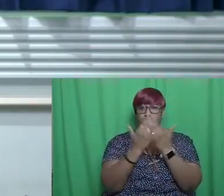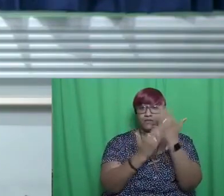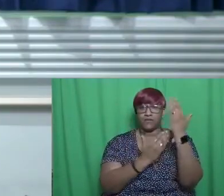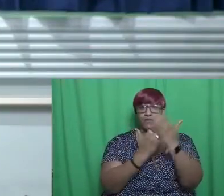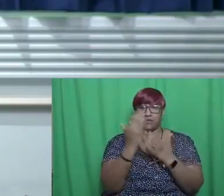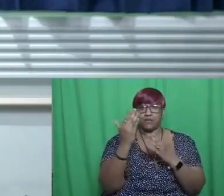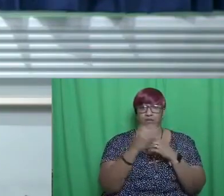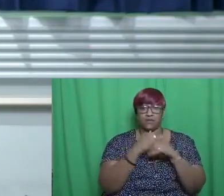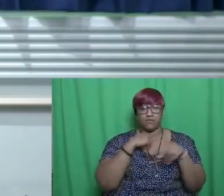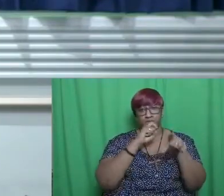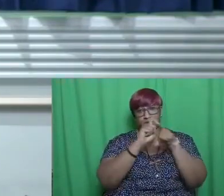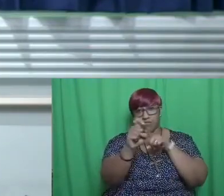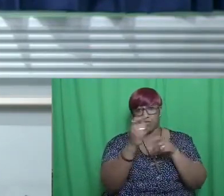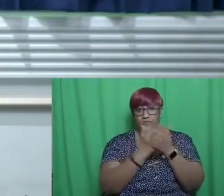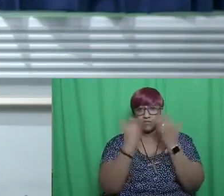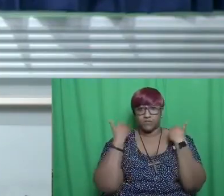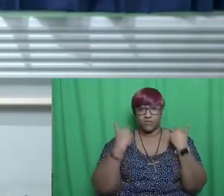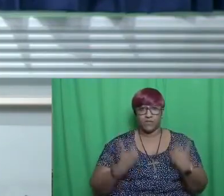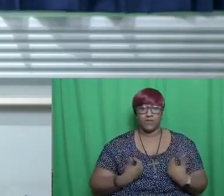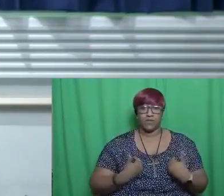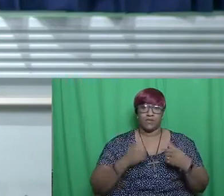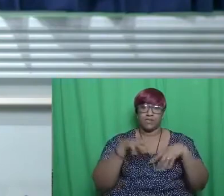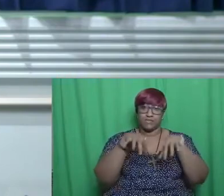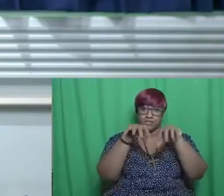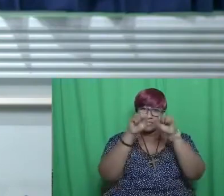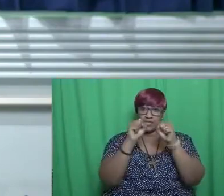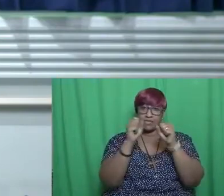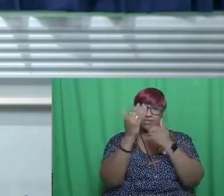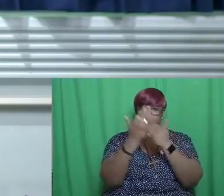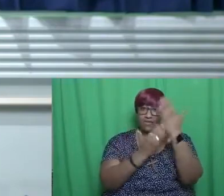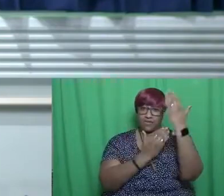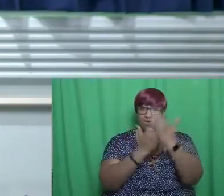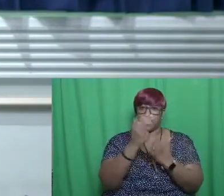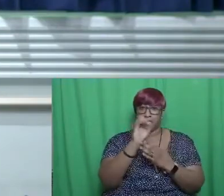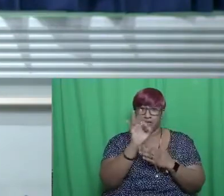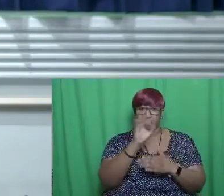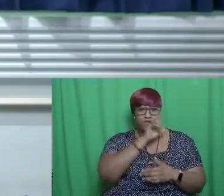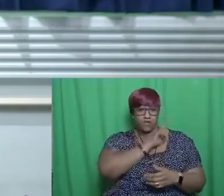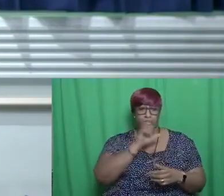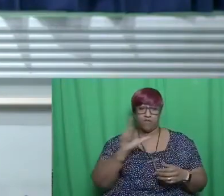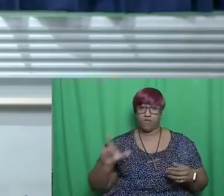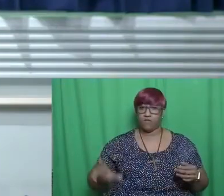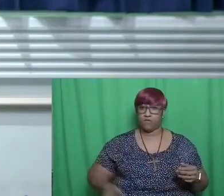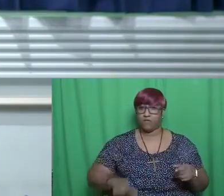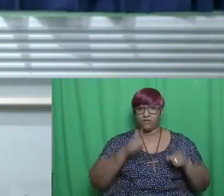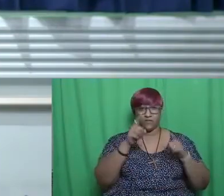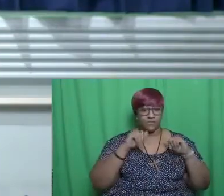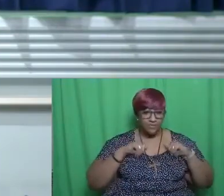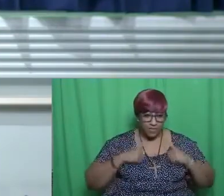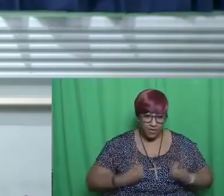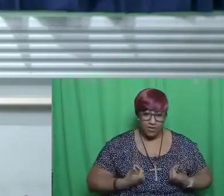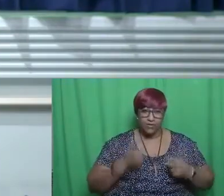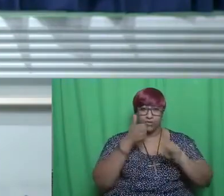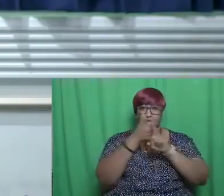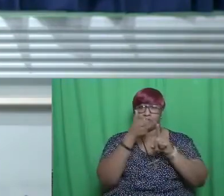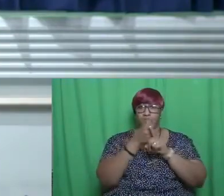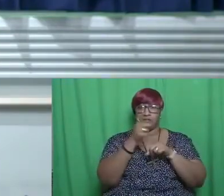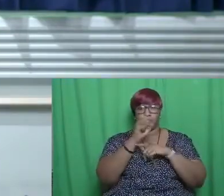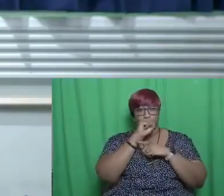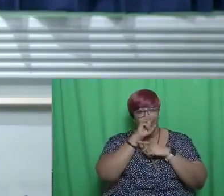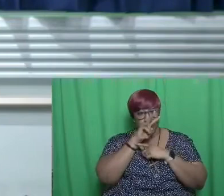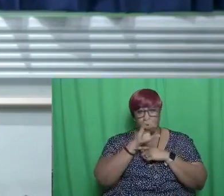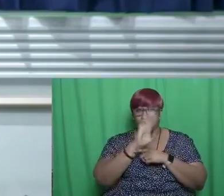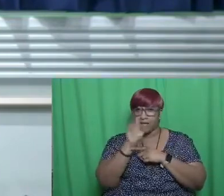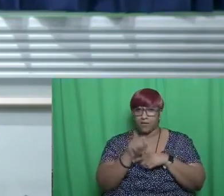And I'm calling on somebody right now to take the hand of the Lord. You are tired. You're worn